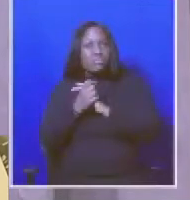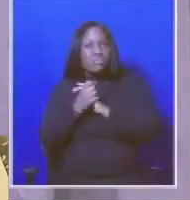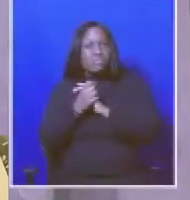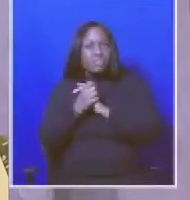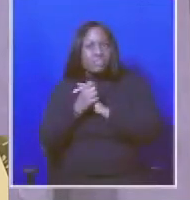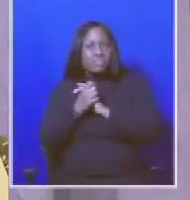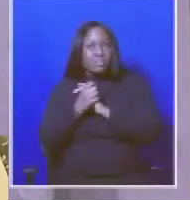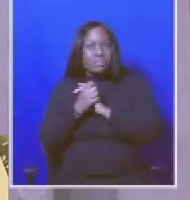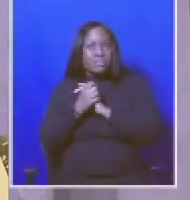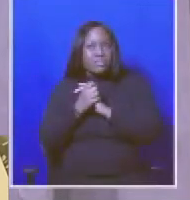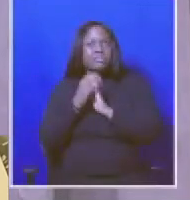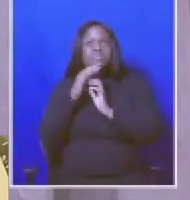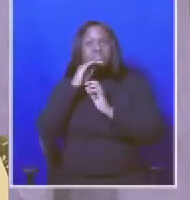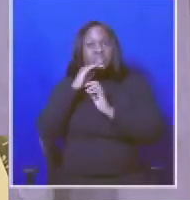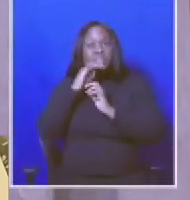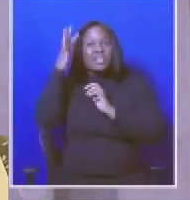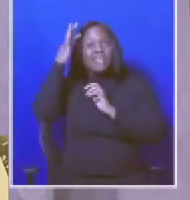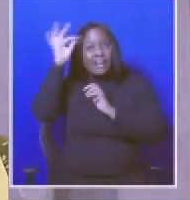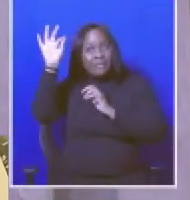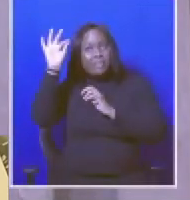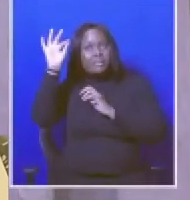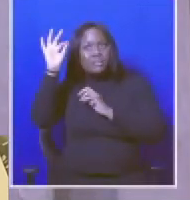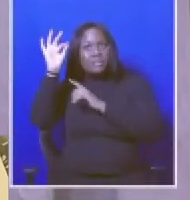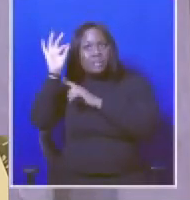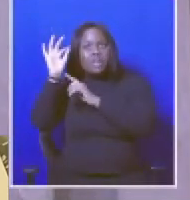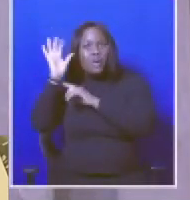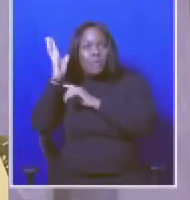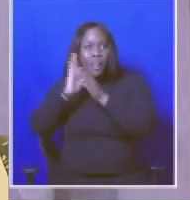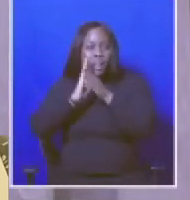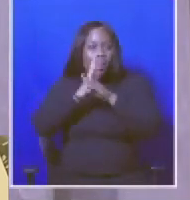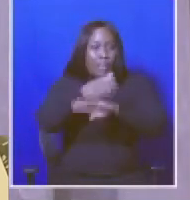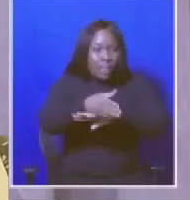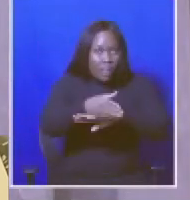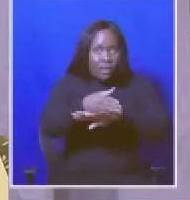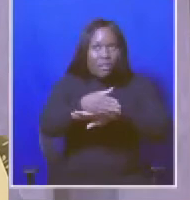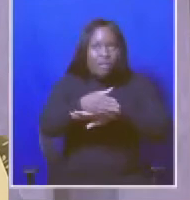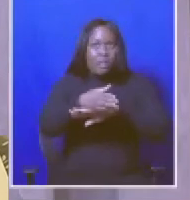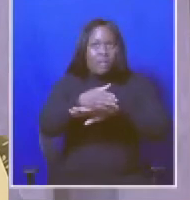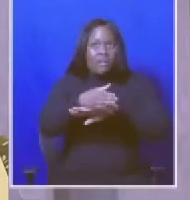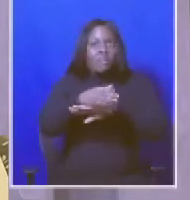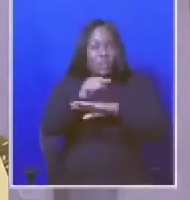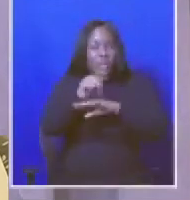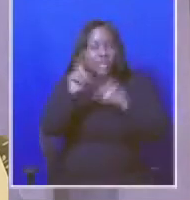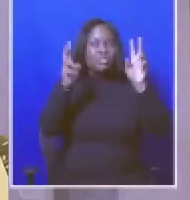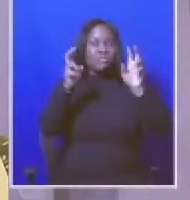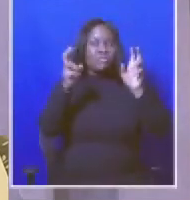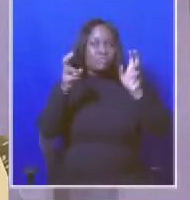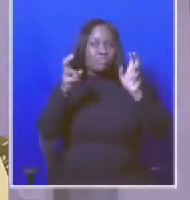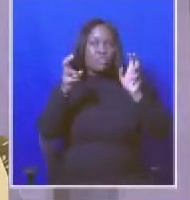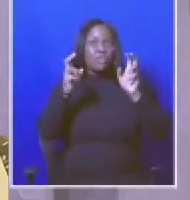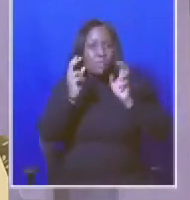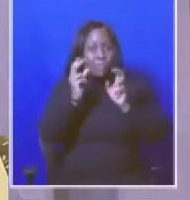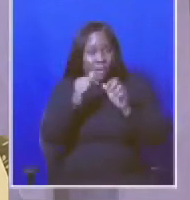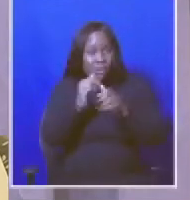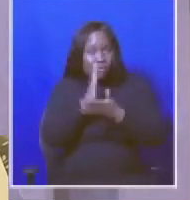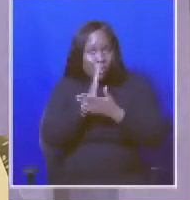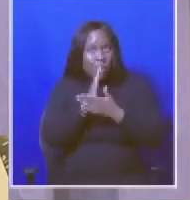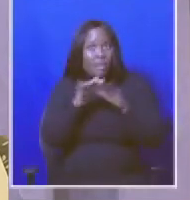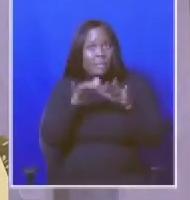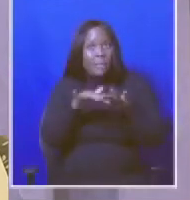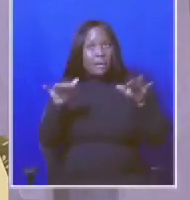bogodu, mmuso tshwantse o e tsenelele taba eo, o e tsala gore ditšhelete tsa